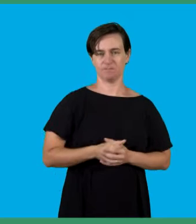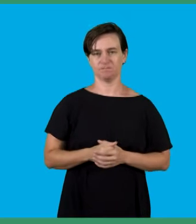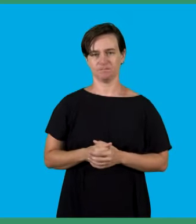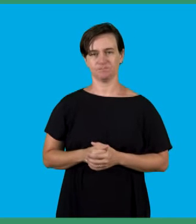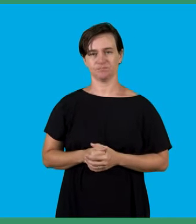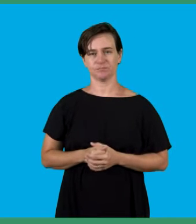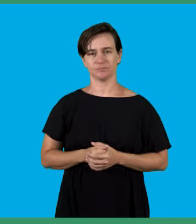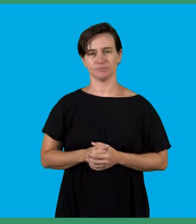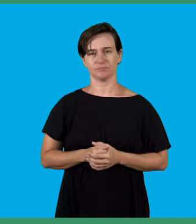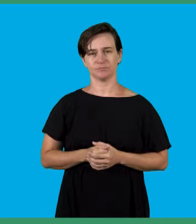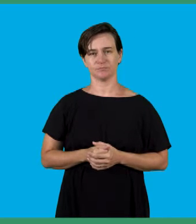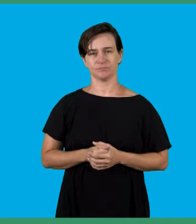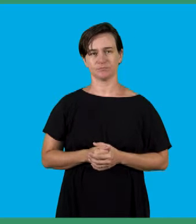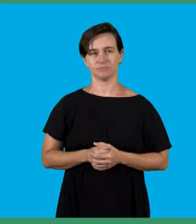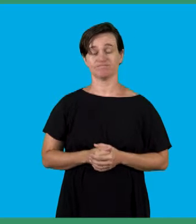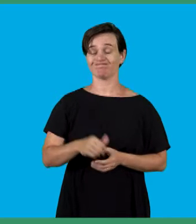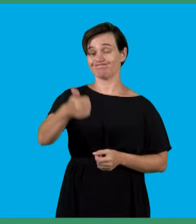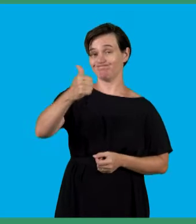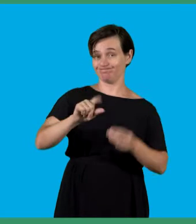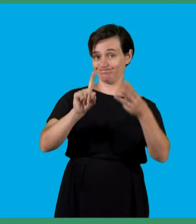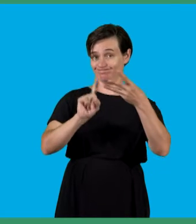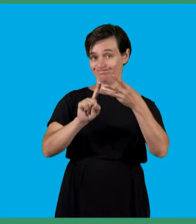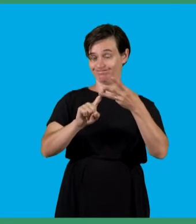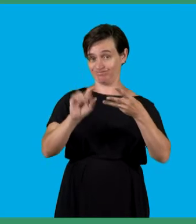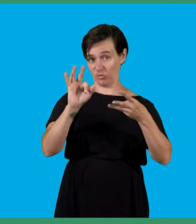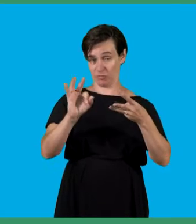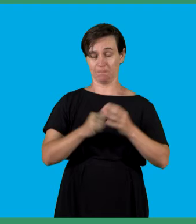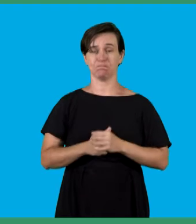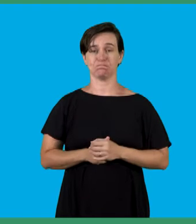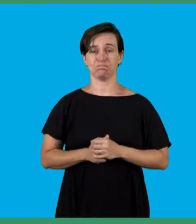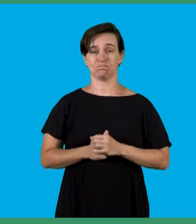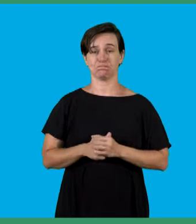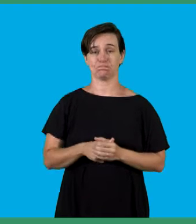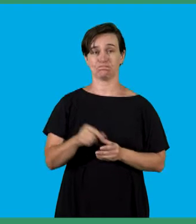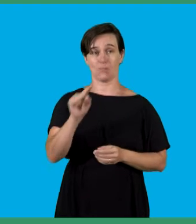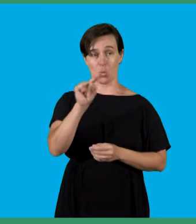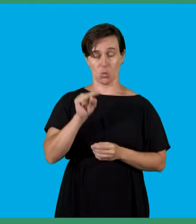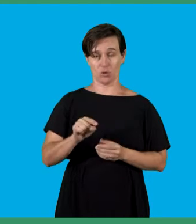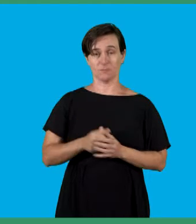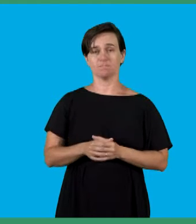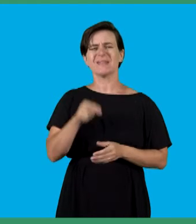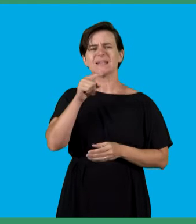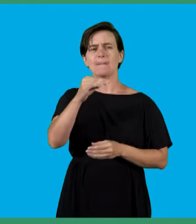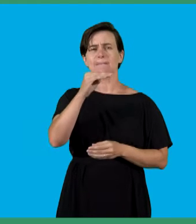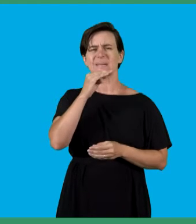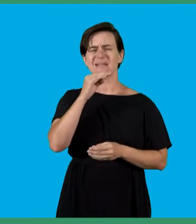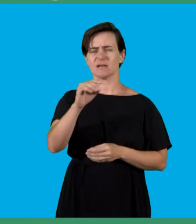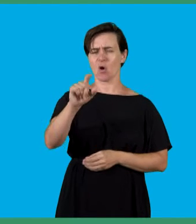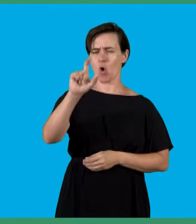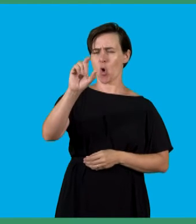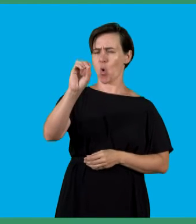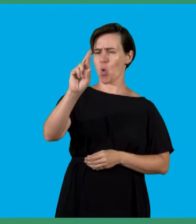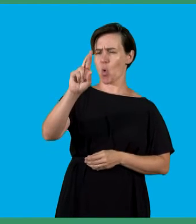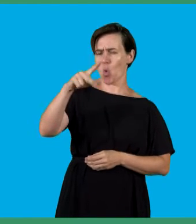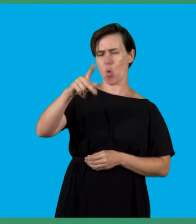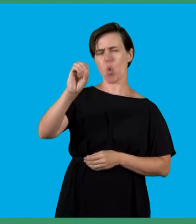social responsibility. Moving on to question number 3, define the concept corporate social